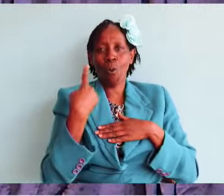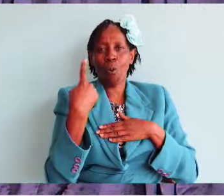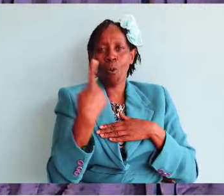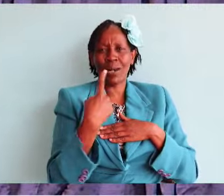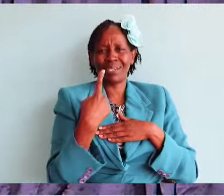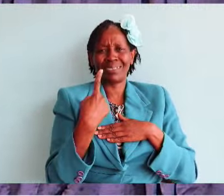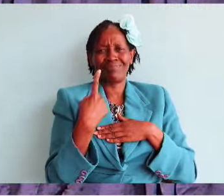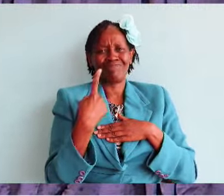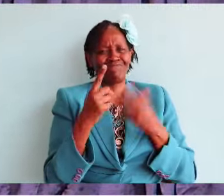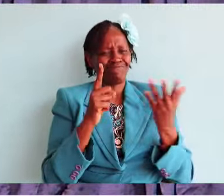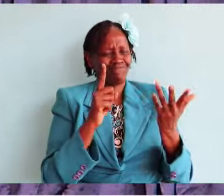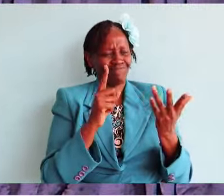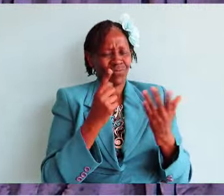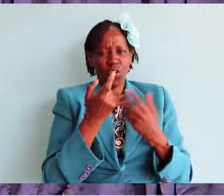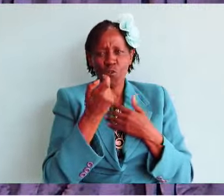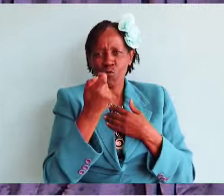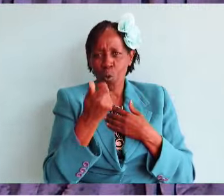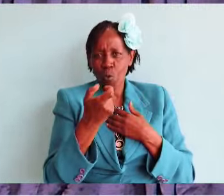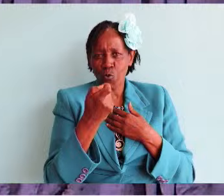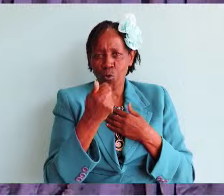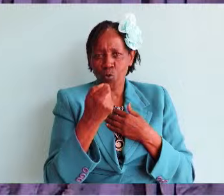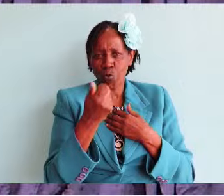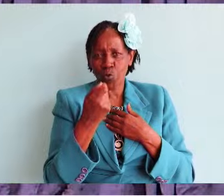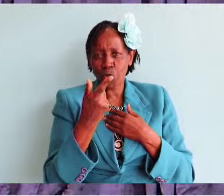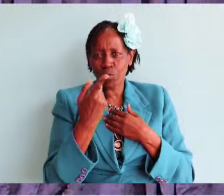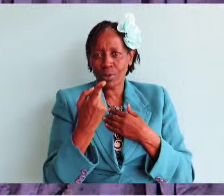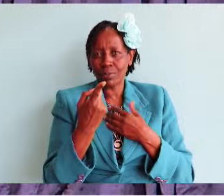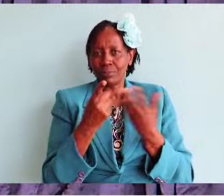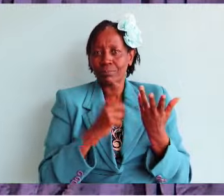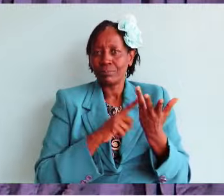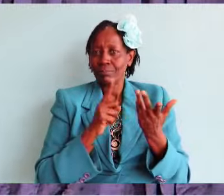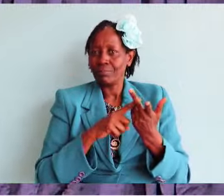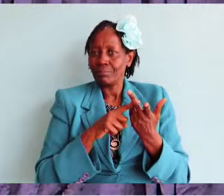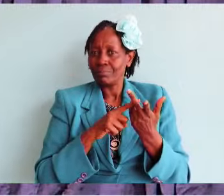number to take to the battle.